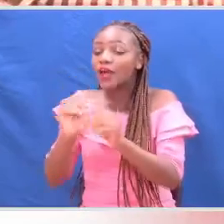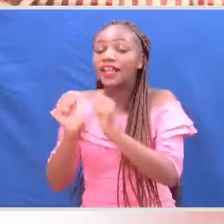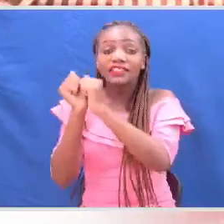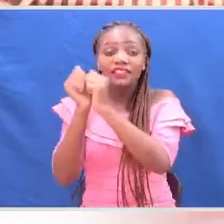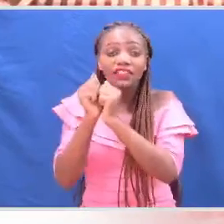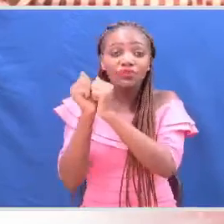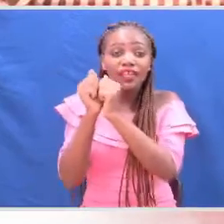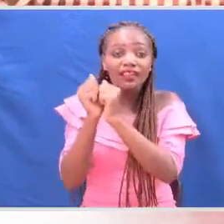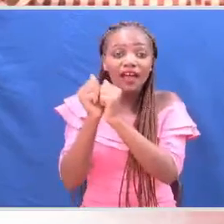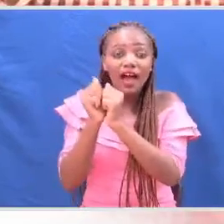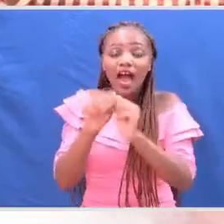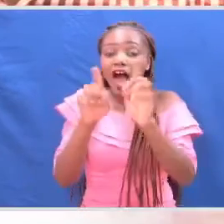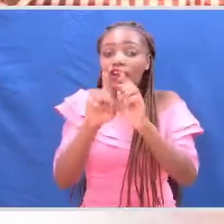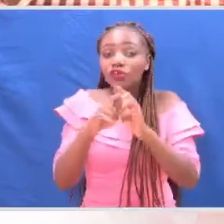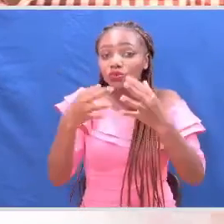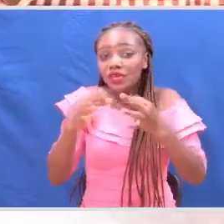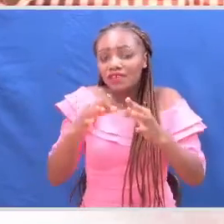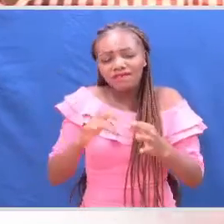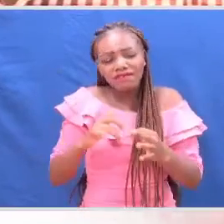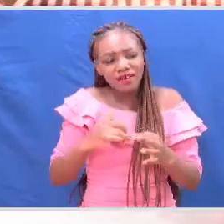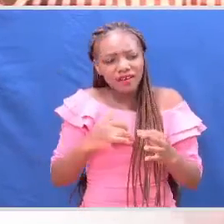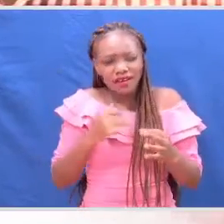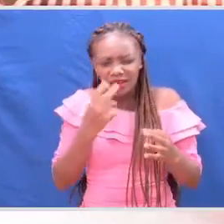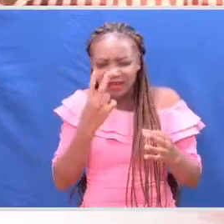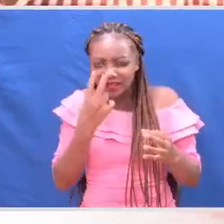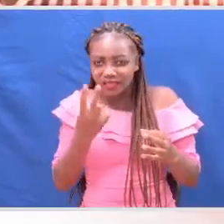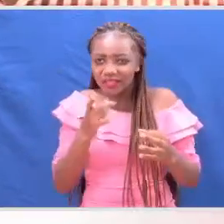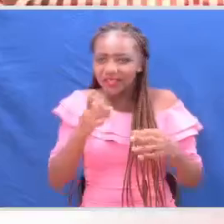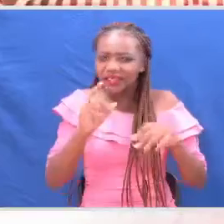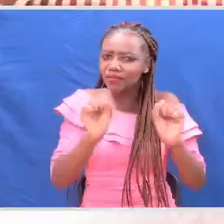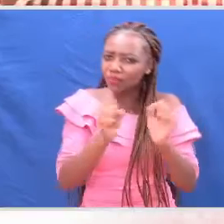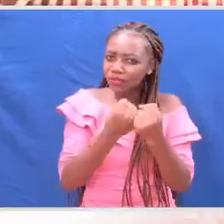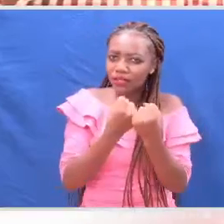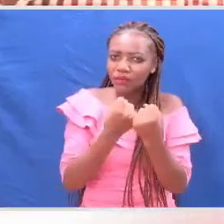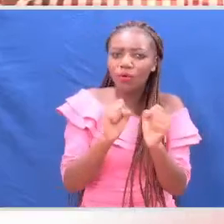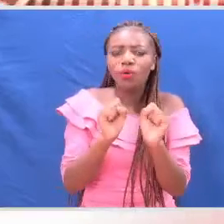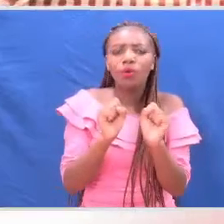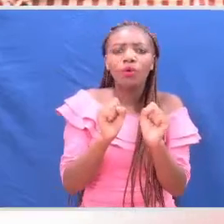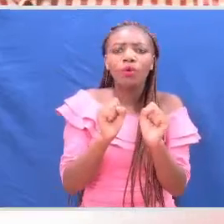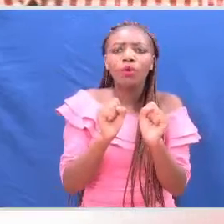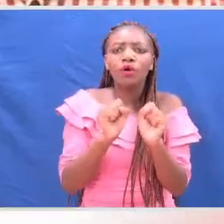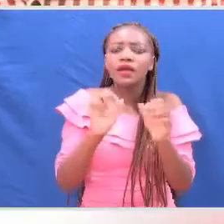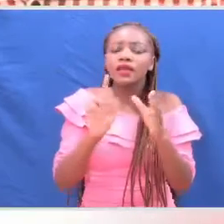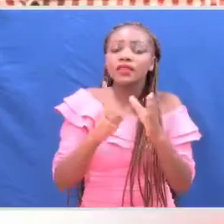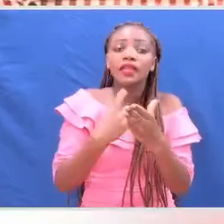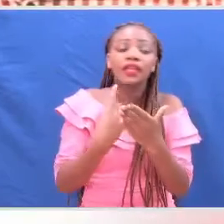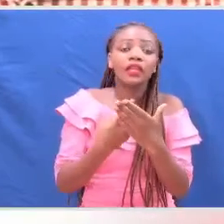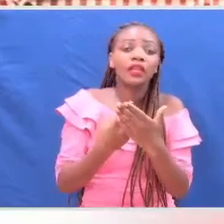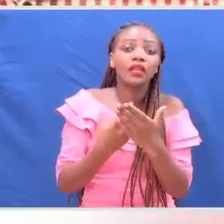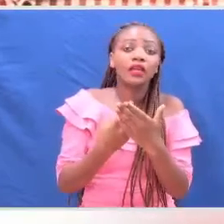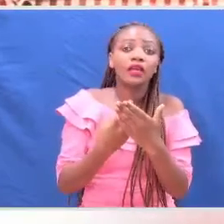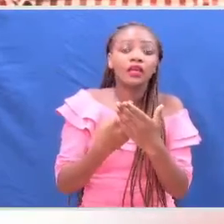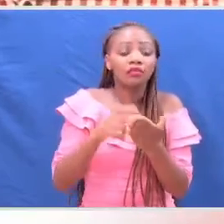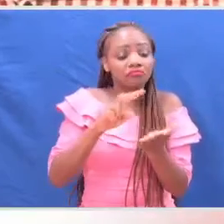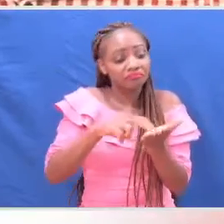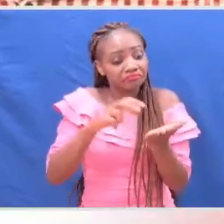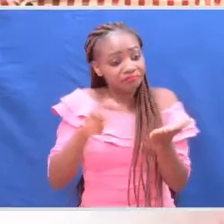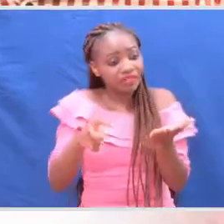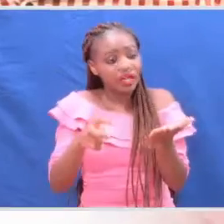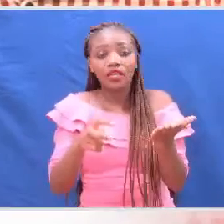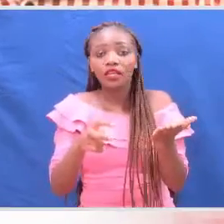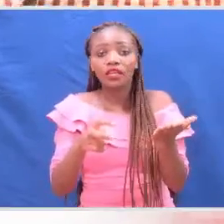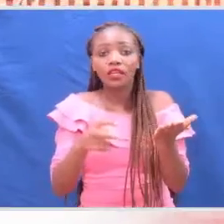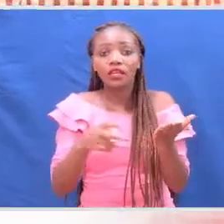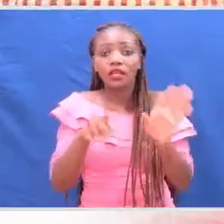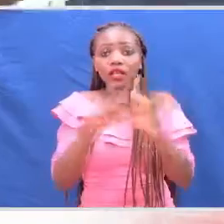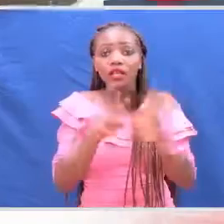wake, na akiona hiyo iwezekani, yeye ajiuzuru